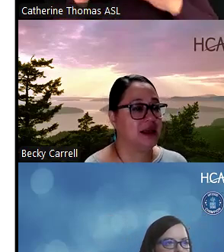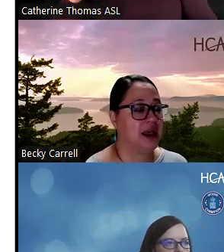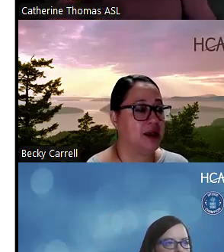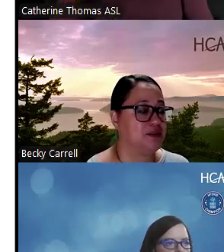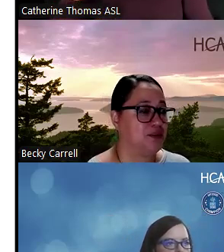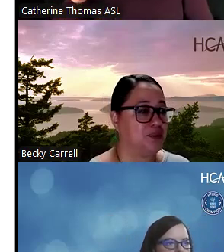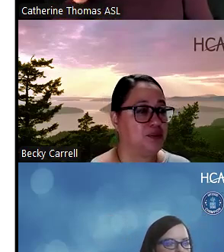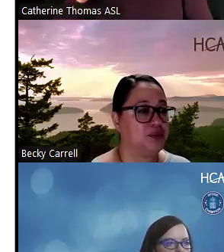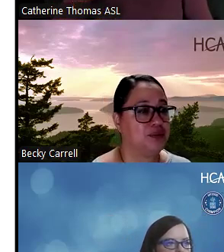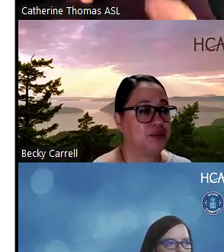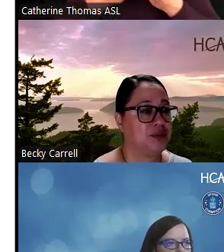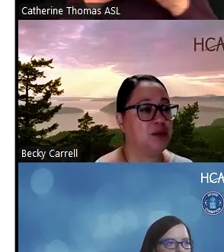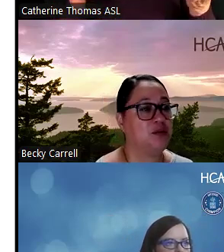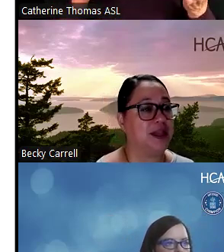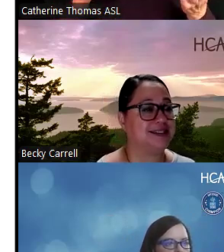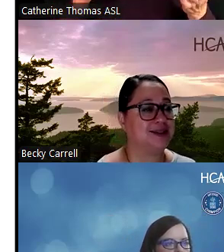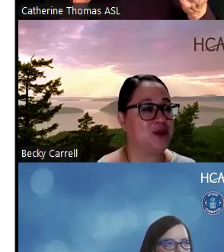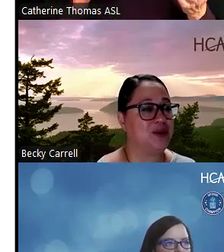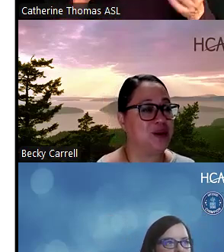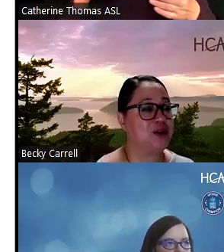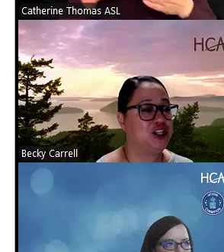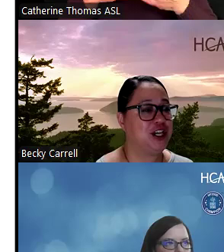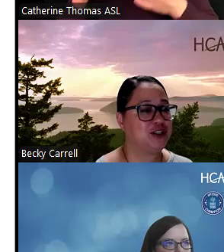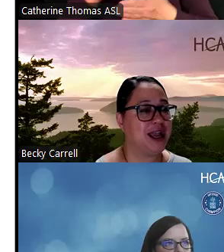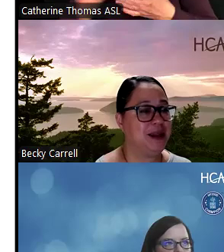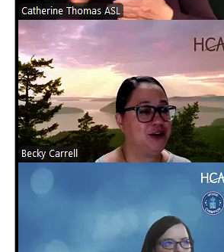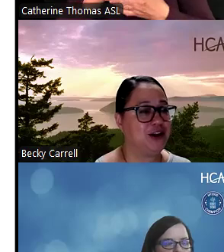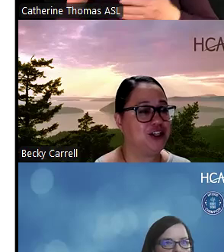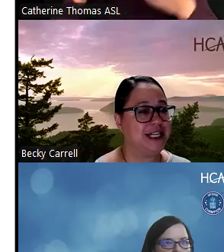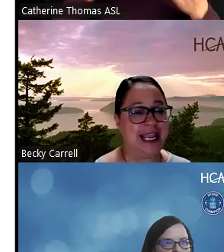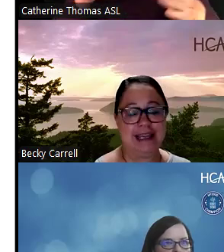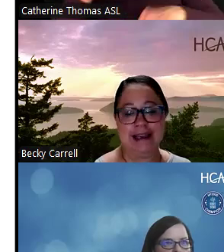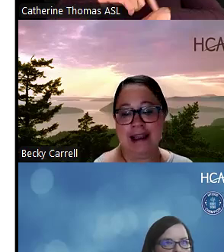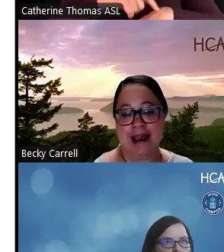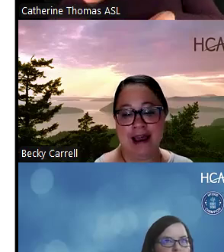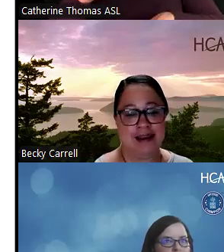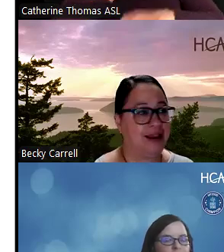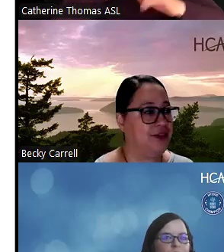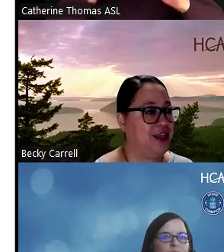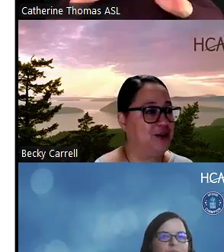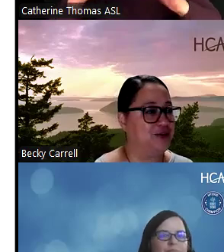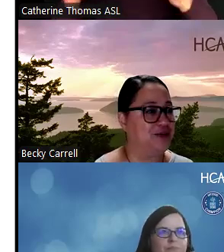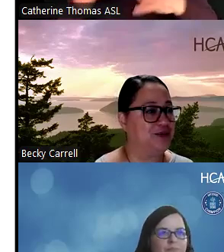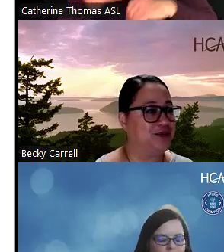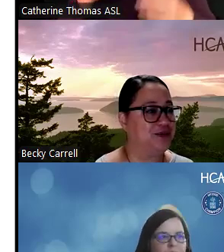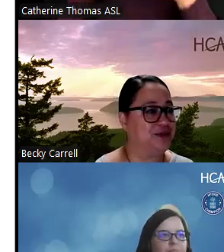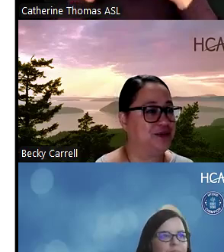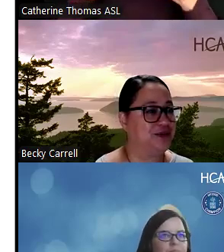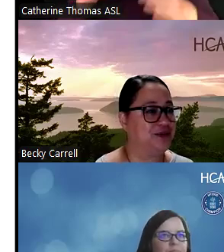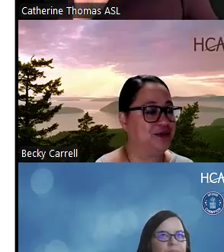next couple of weeks. We really appreciate your time and your energy today. Thank you.